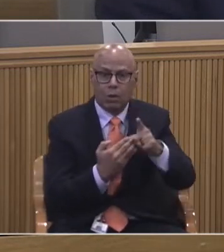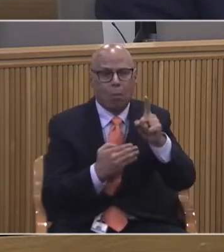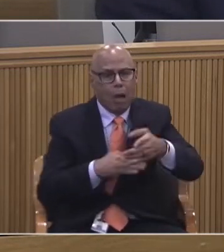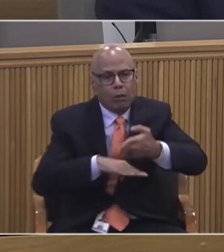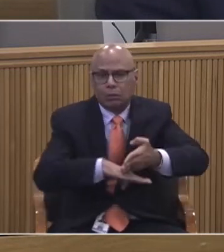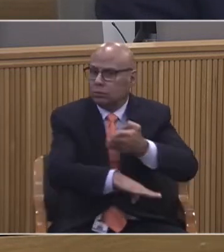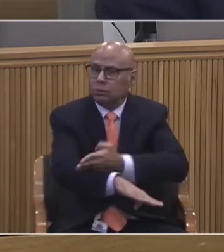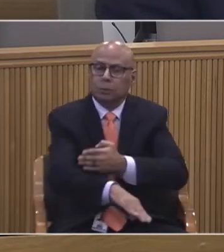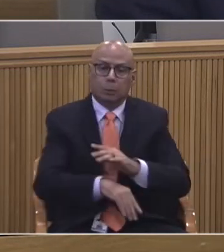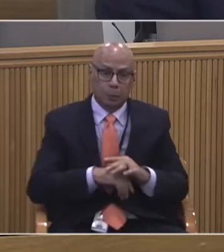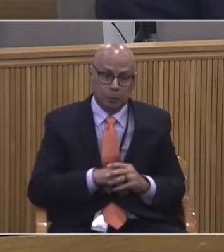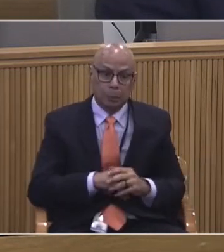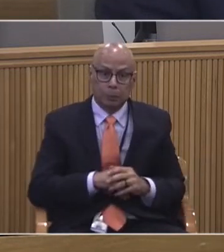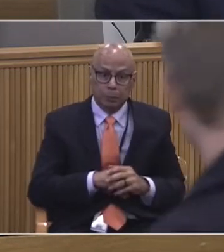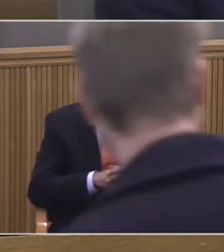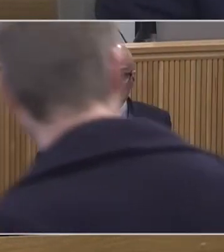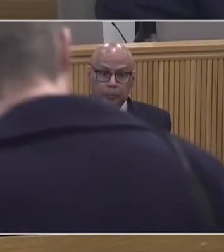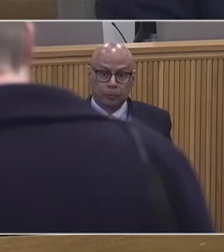enhanced.